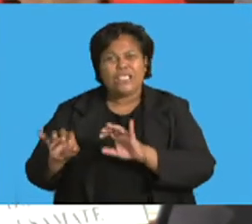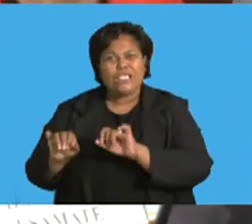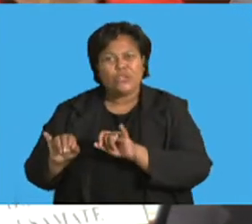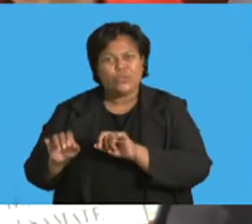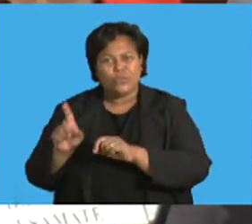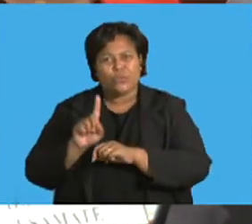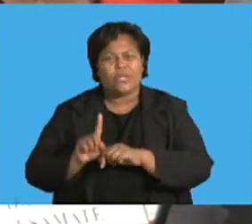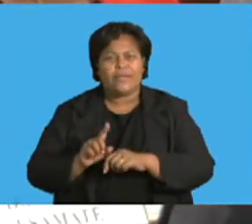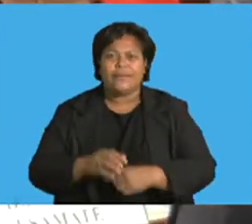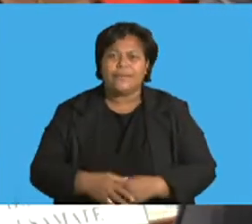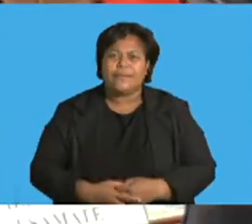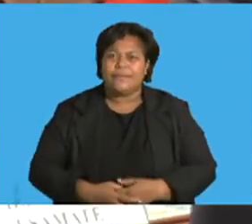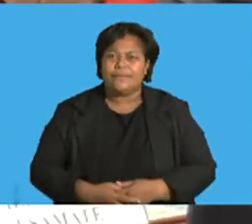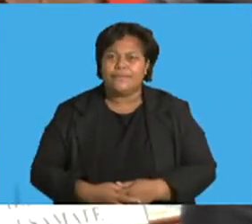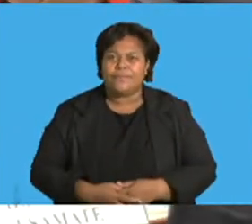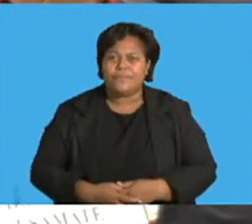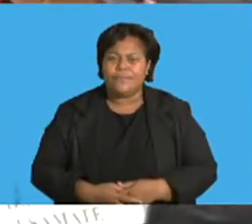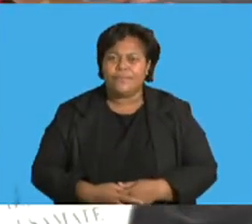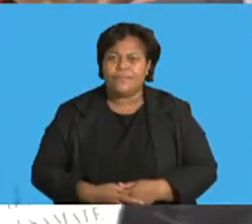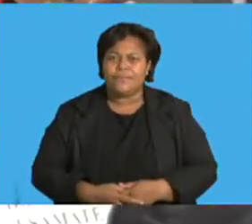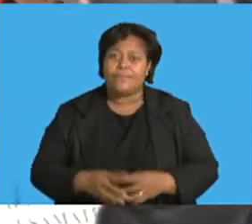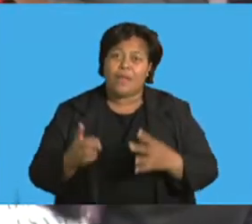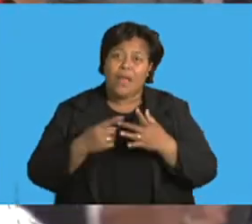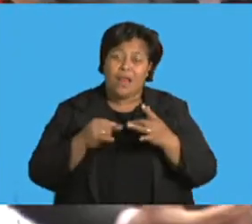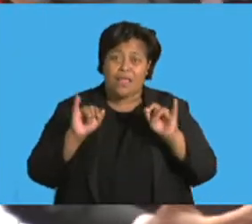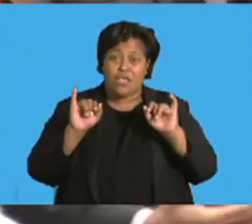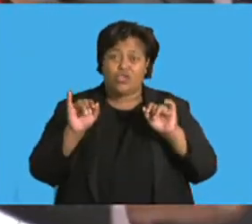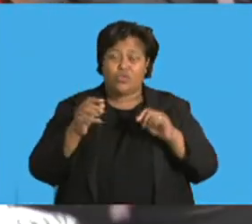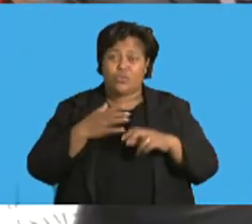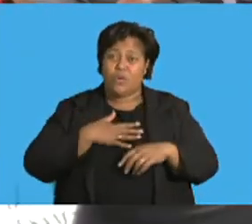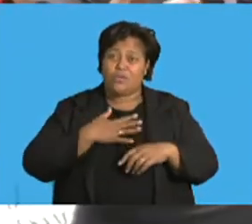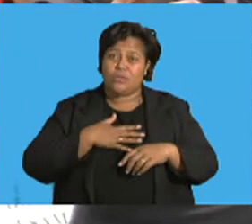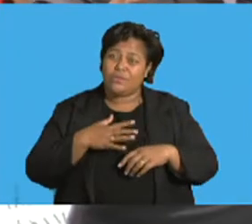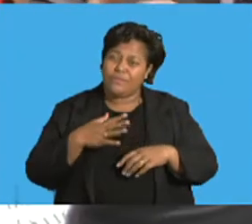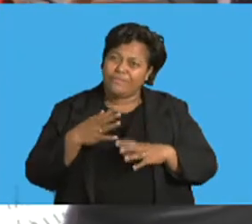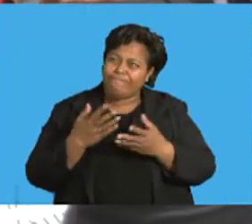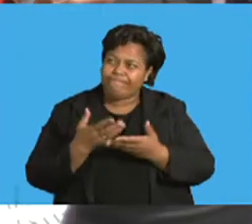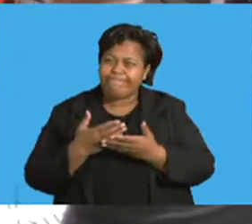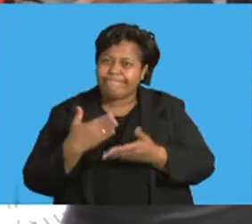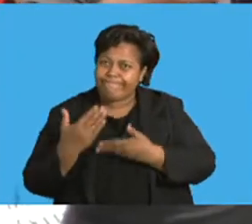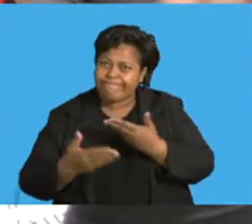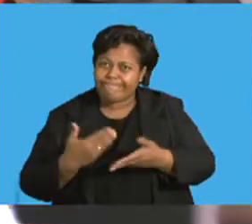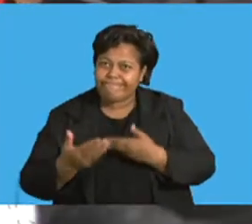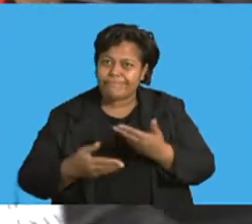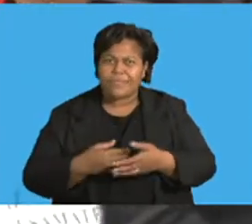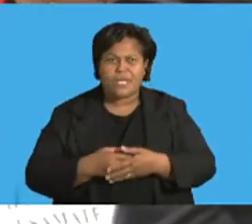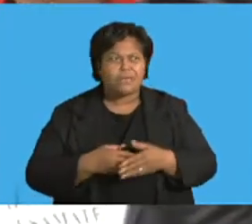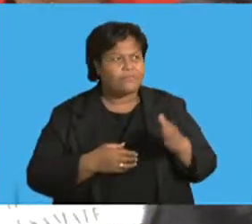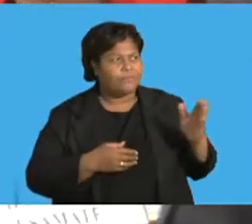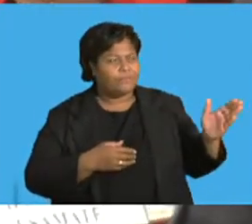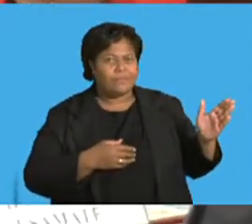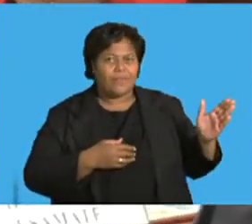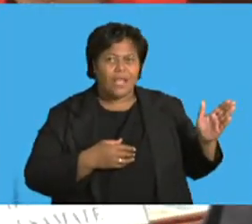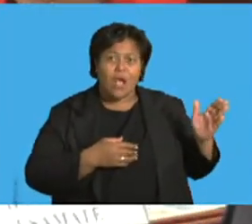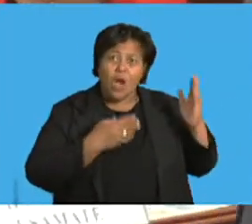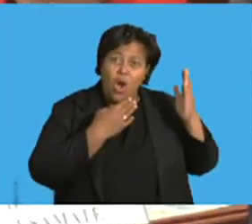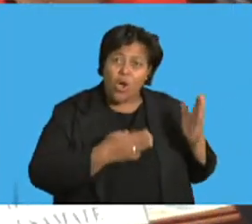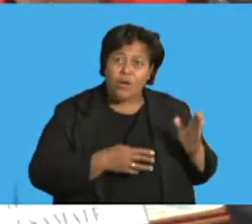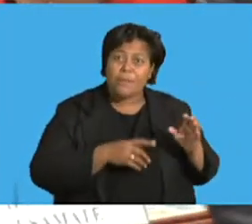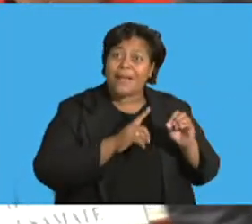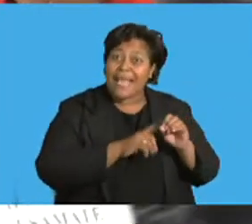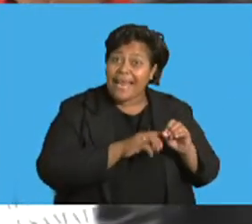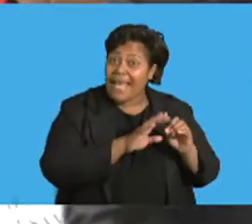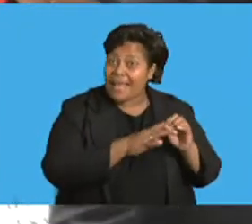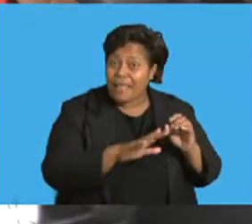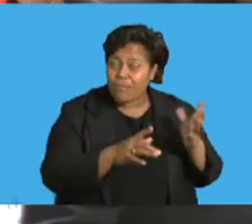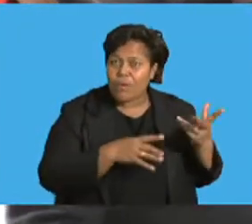other issue that I wanted to highlight is again the contradiction. Honourable Garangere Tambua said it was not a privileges matter, and I again want to